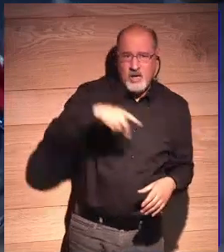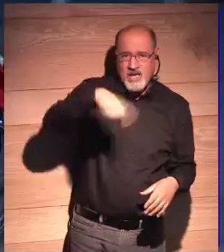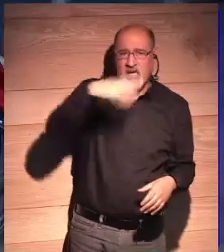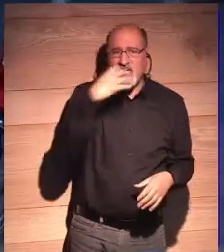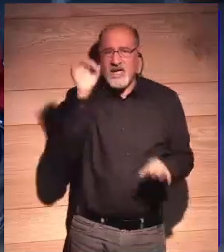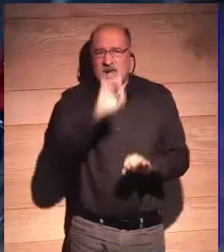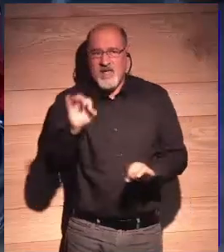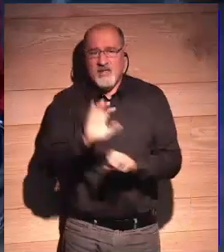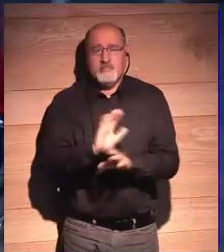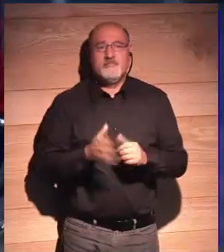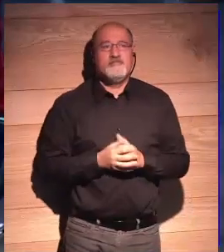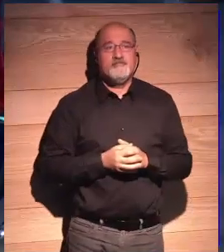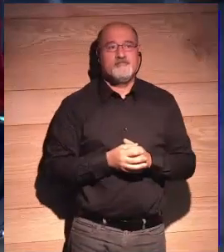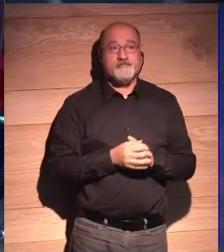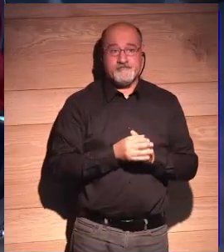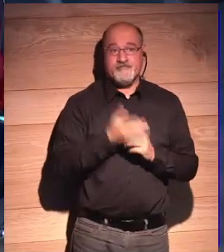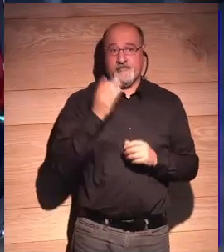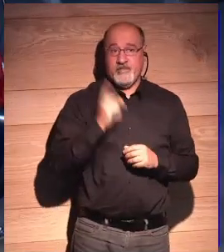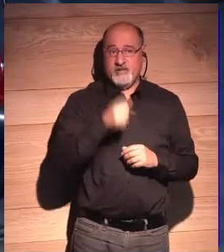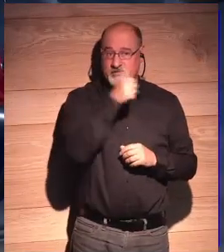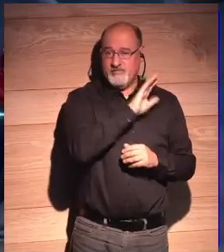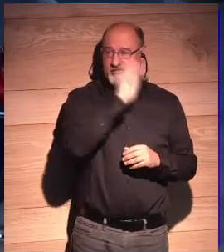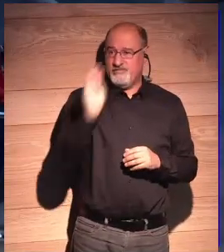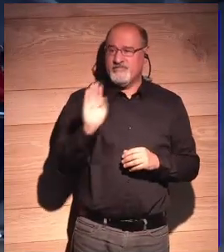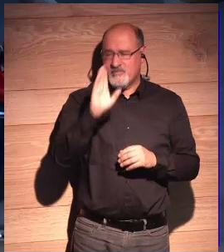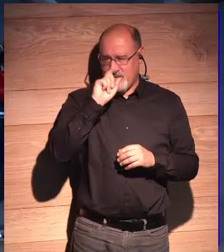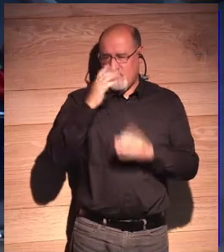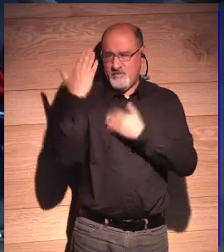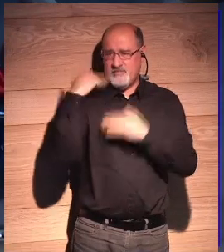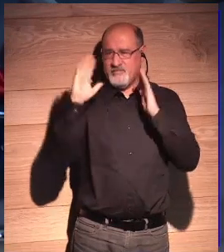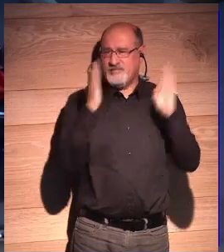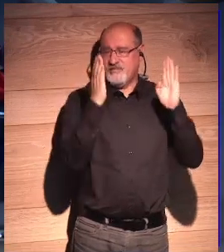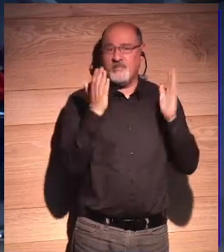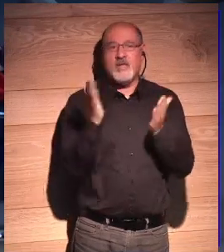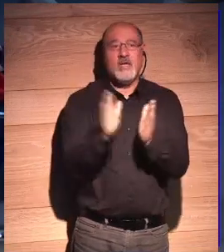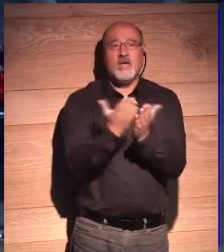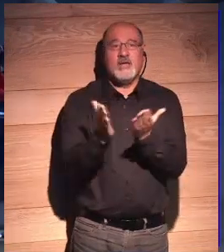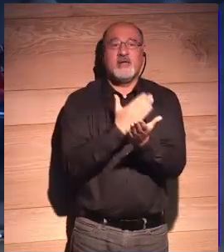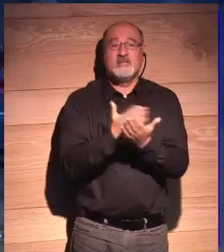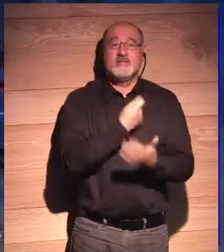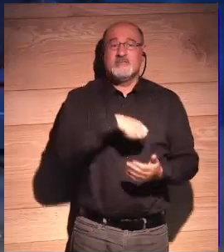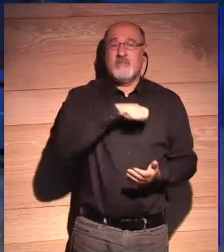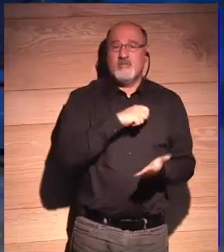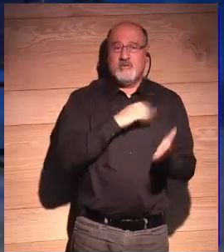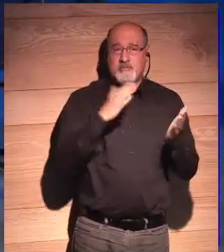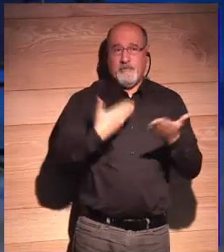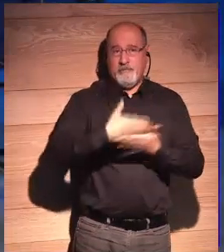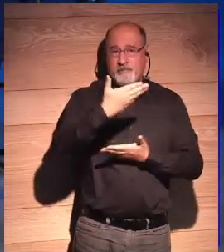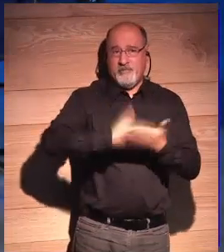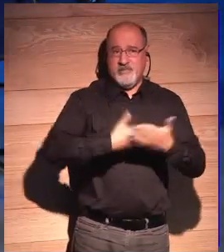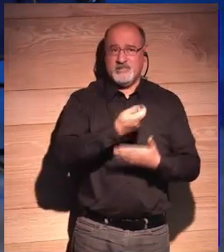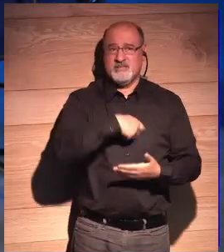que en las... So going back to the 90s, I remember that during the interviews of that time that we could read at some Spanish